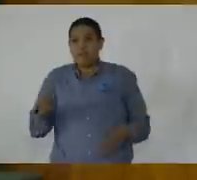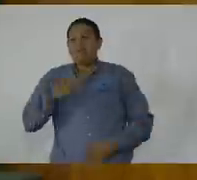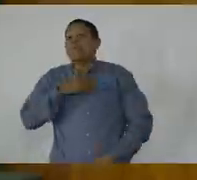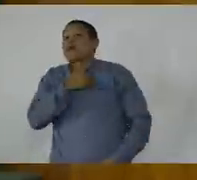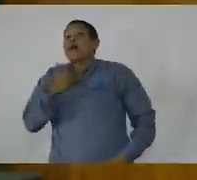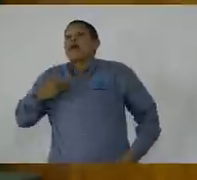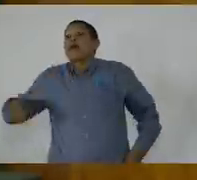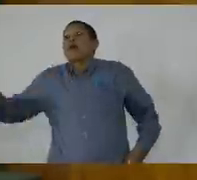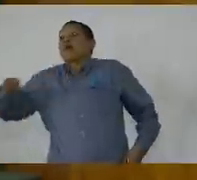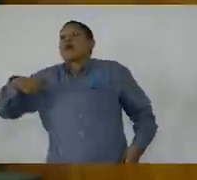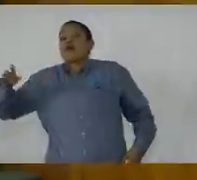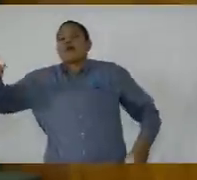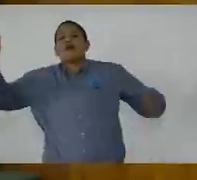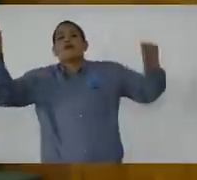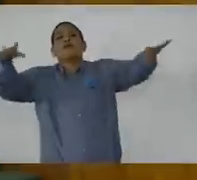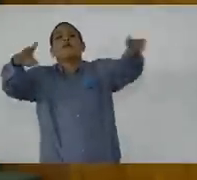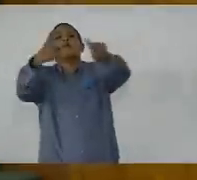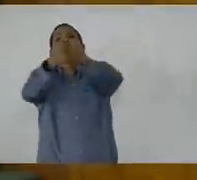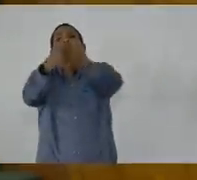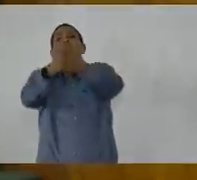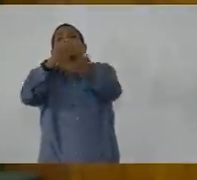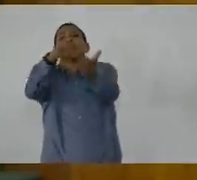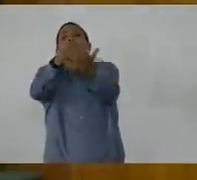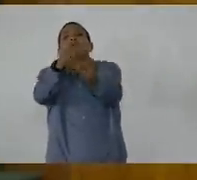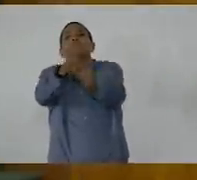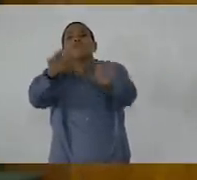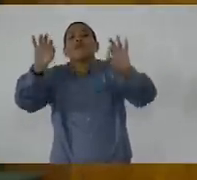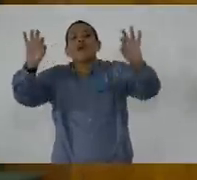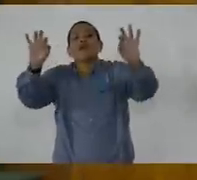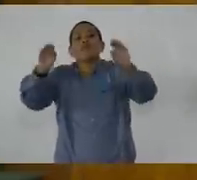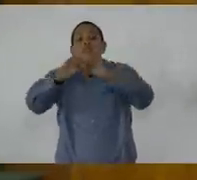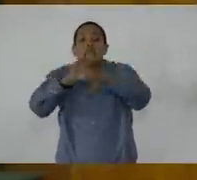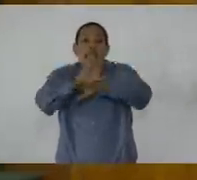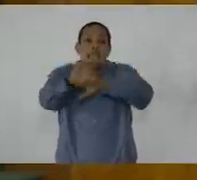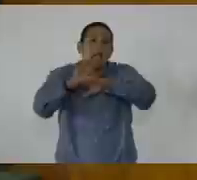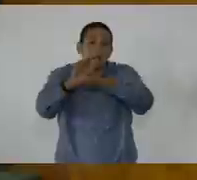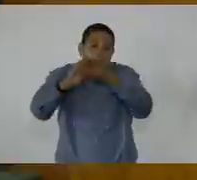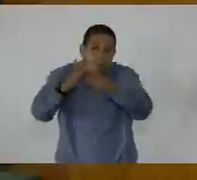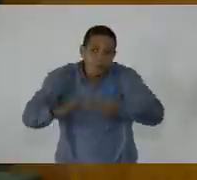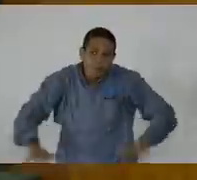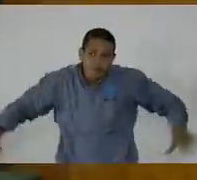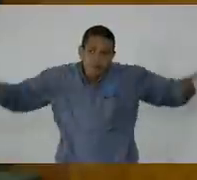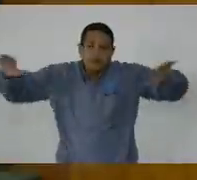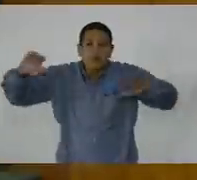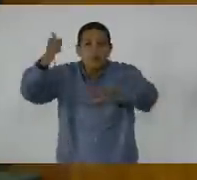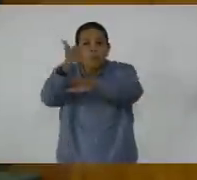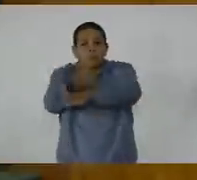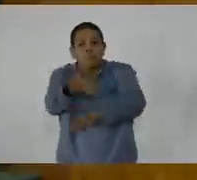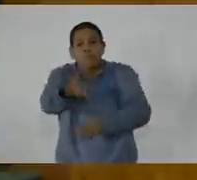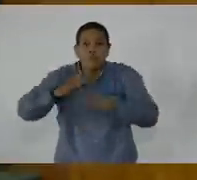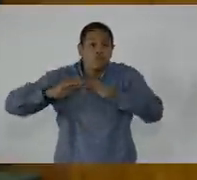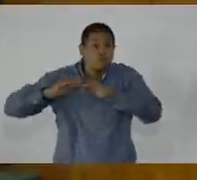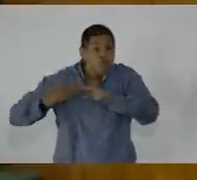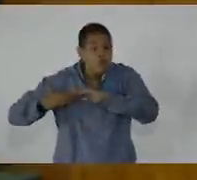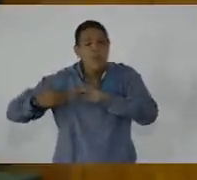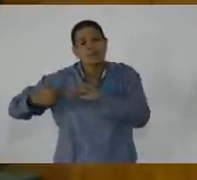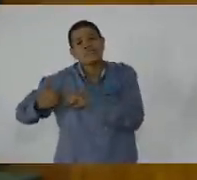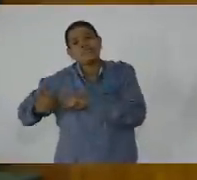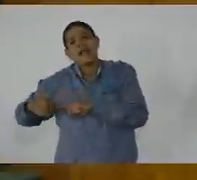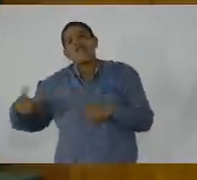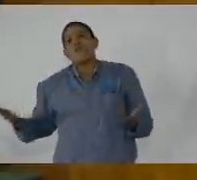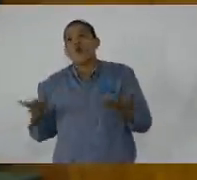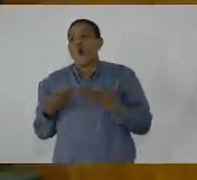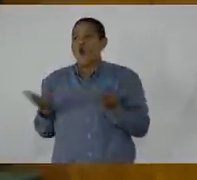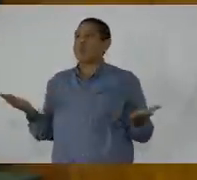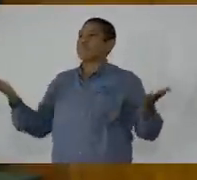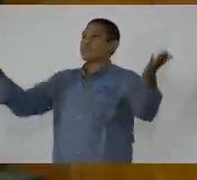colleagues, designated a center of excellence in the CARICOM region. Jamaica, Madam Speaker, is therefore open